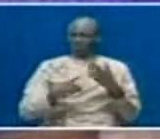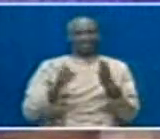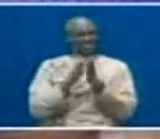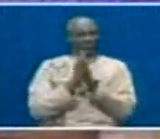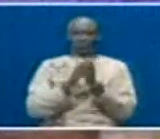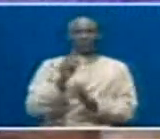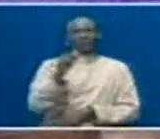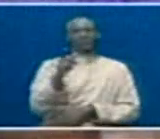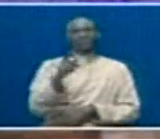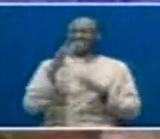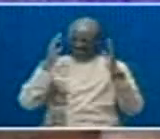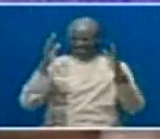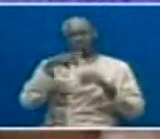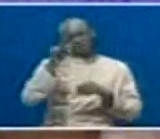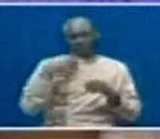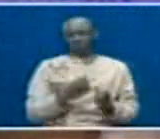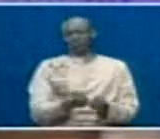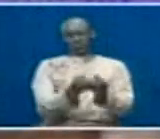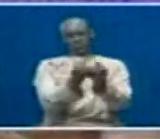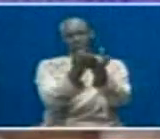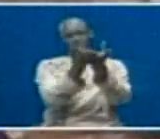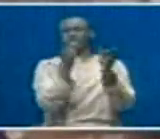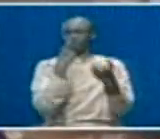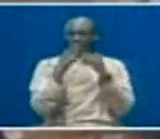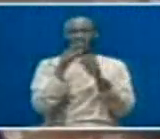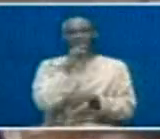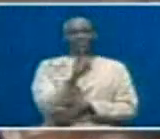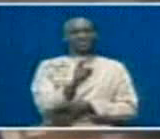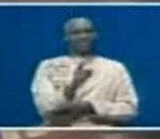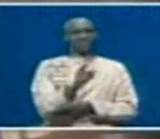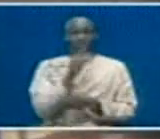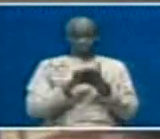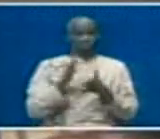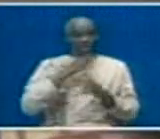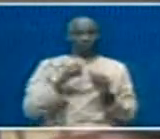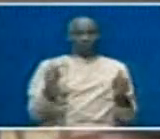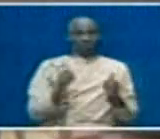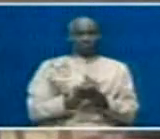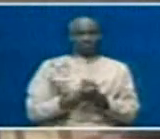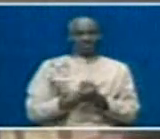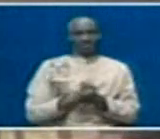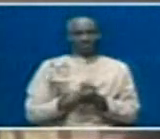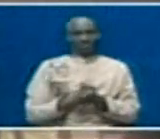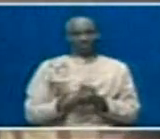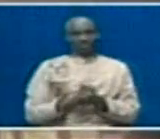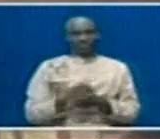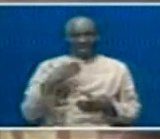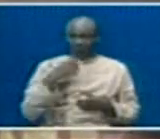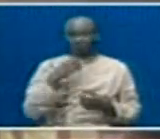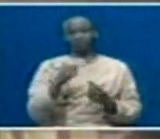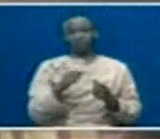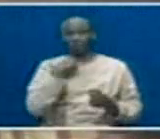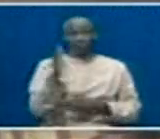star. It's great to have a tribute to a man like... Listen, man, we're slow in this show. No, we're cool, man. We're cool. No, we're slow. It's a tribute, man. We gotta get it going. You want to